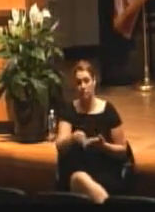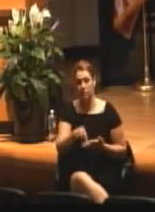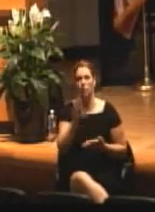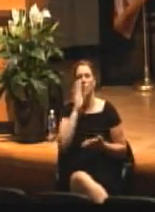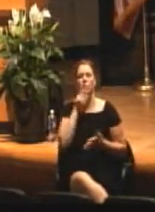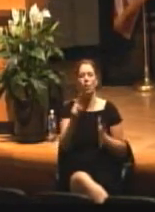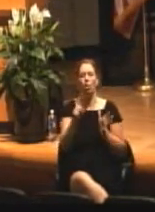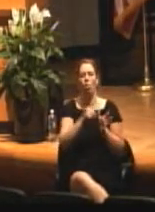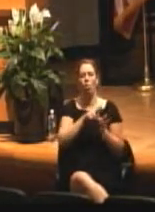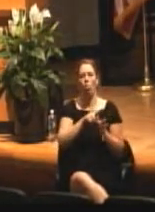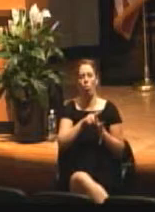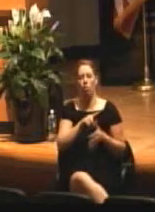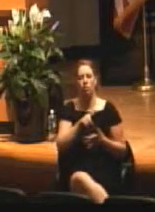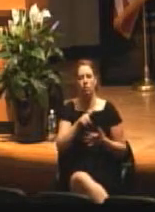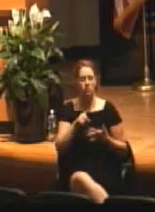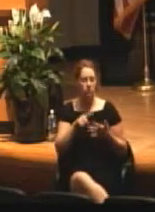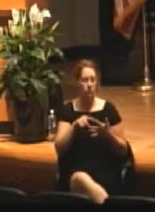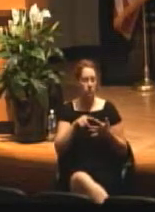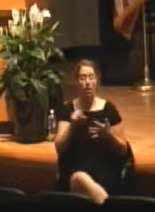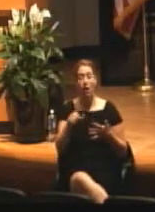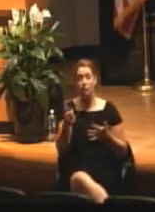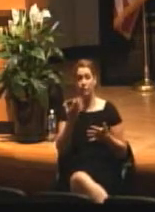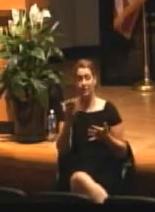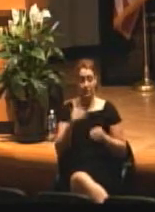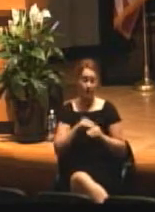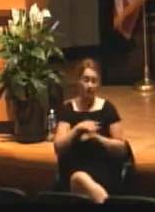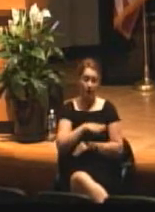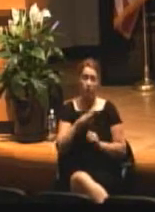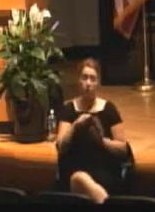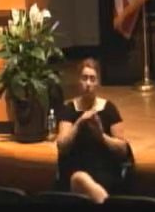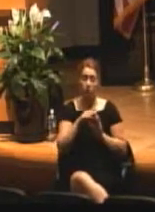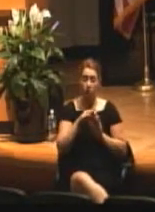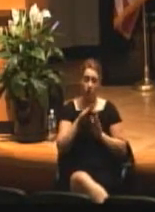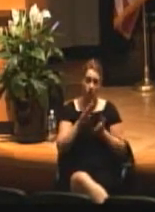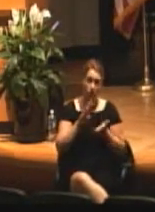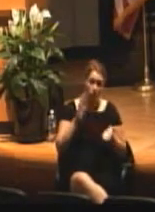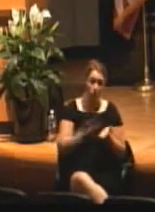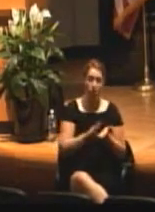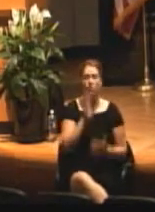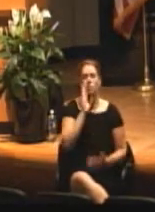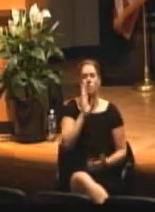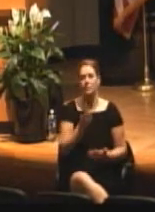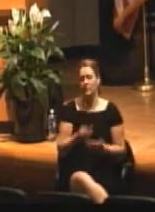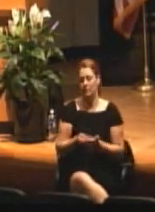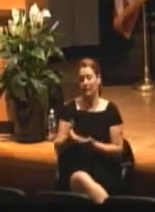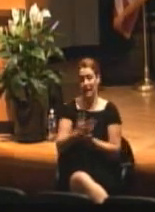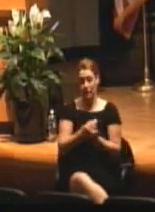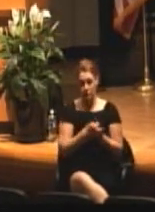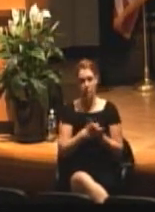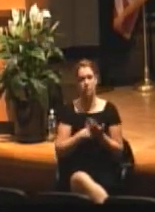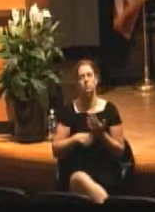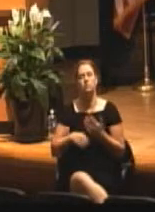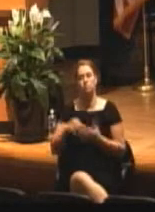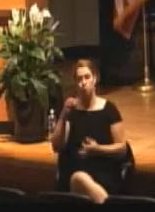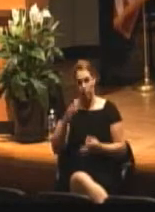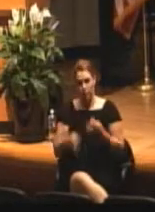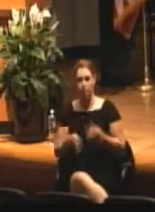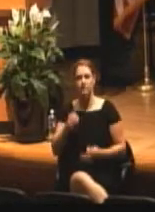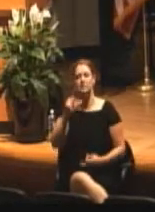bit. Some other things that affect it would be, you know, if you have collections or judgments, liens, foreclosures,